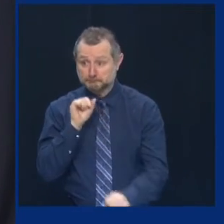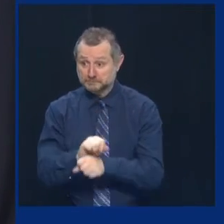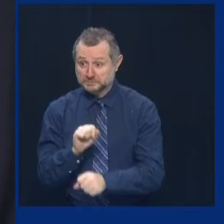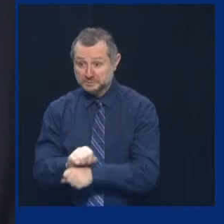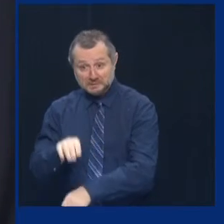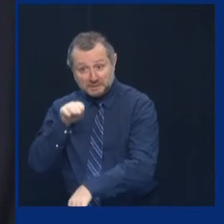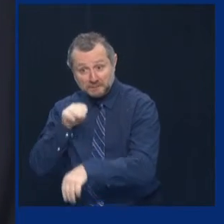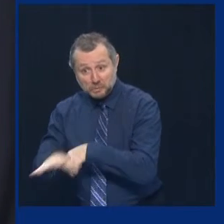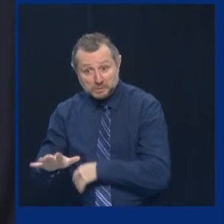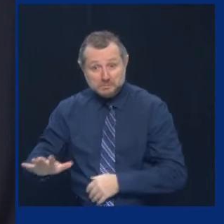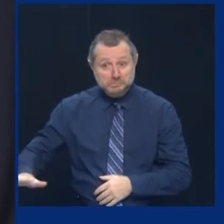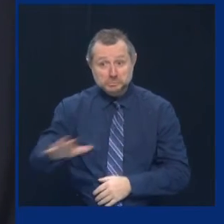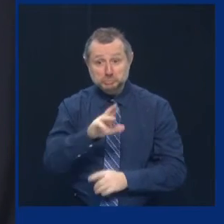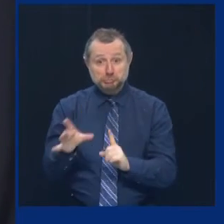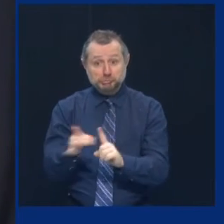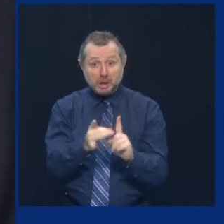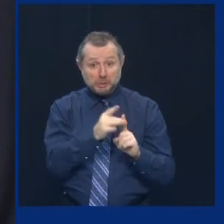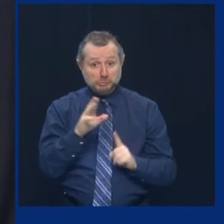rate?